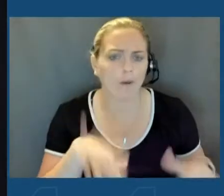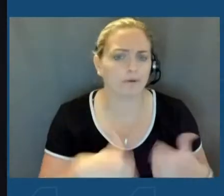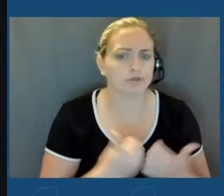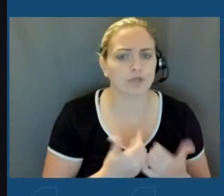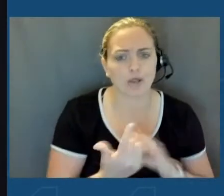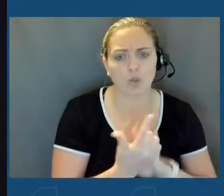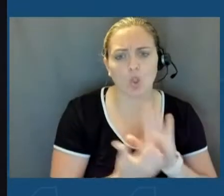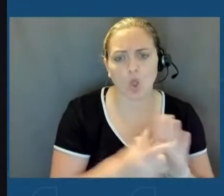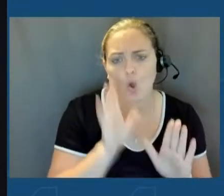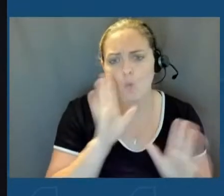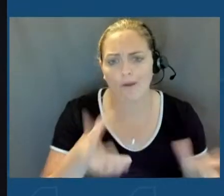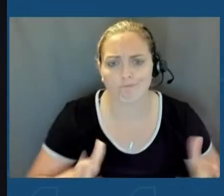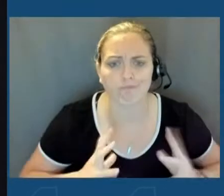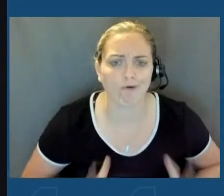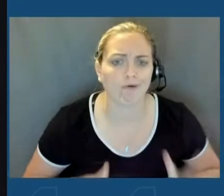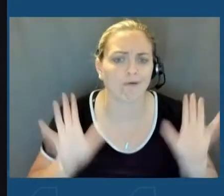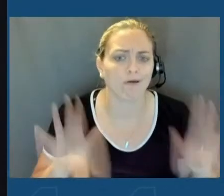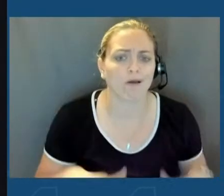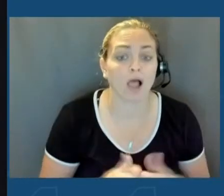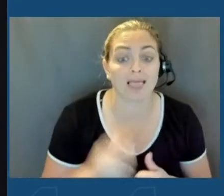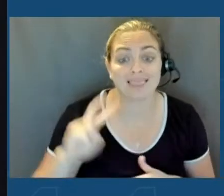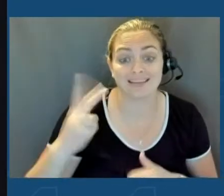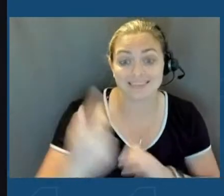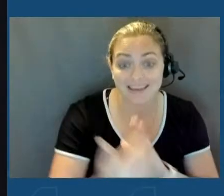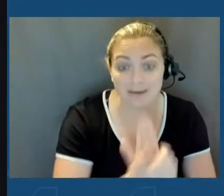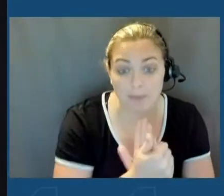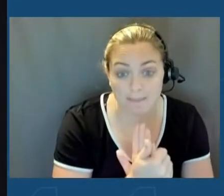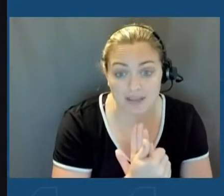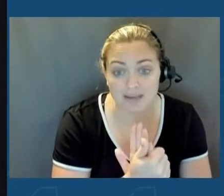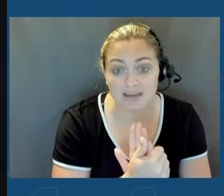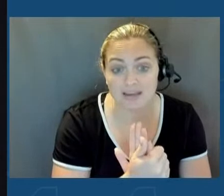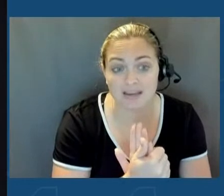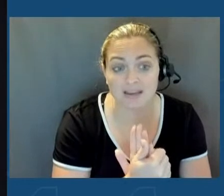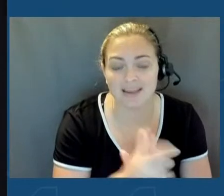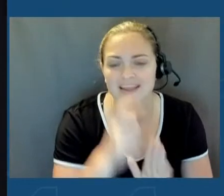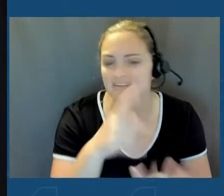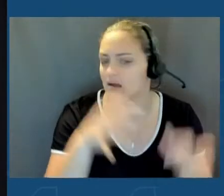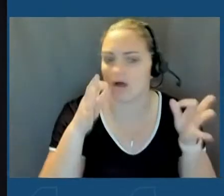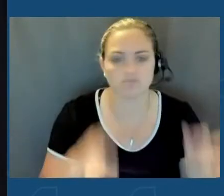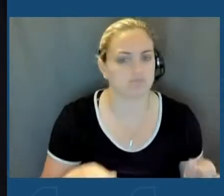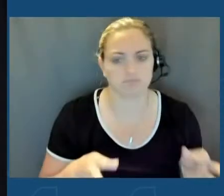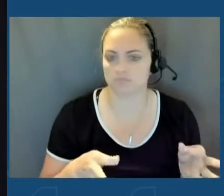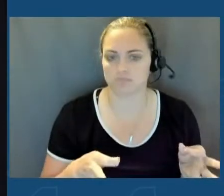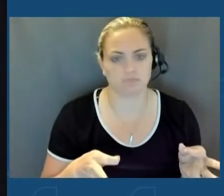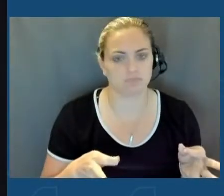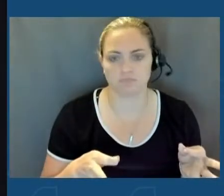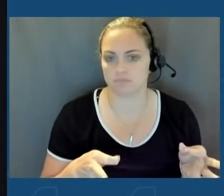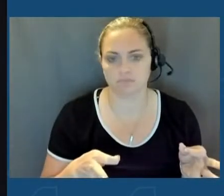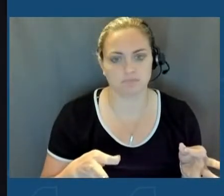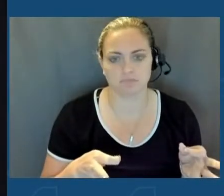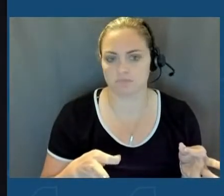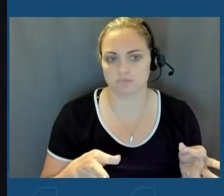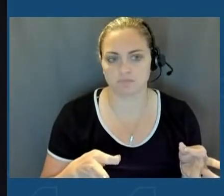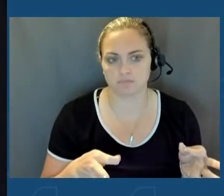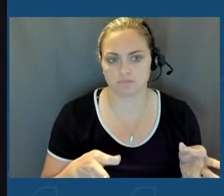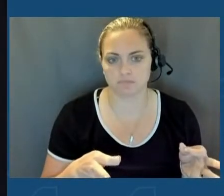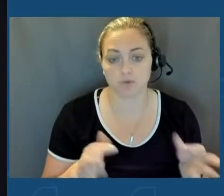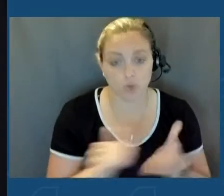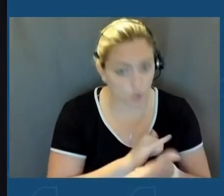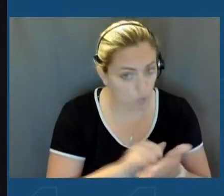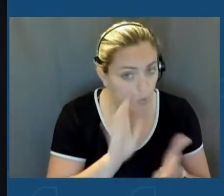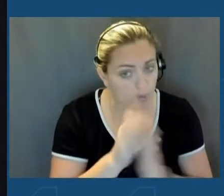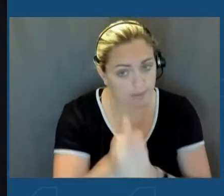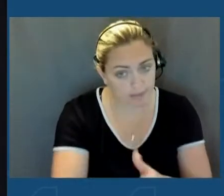laws, let me tell you that the Second Amendment is not absolute. New York will lead.